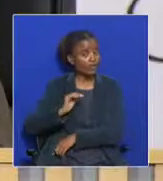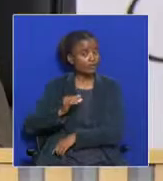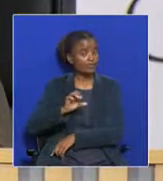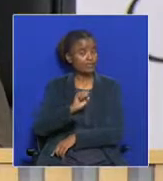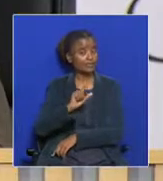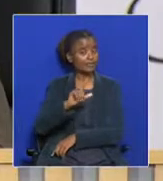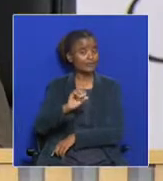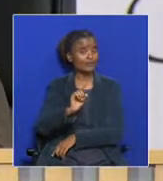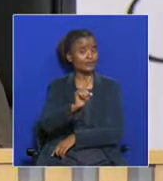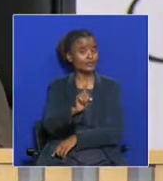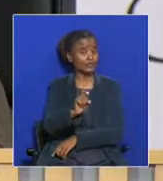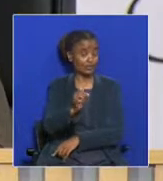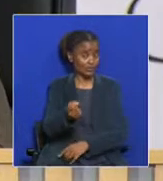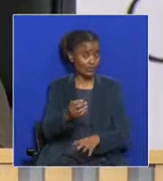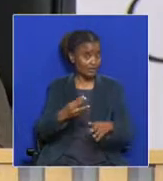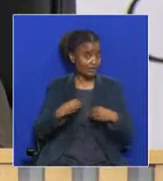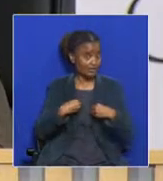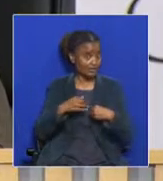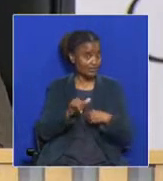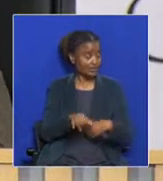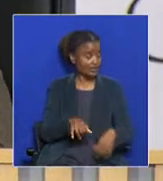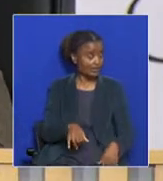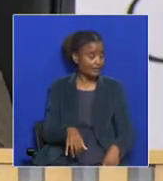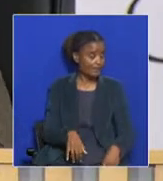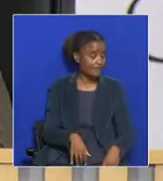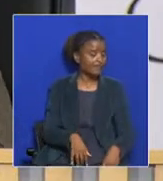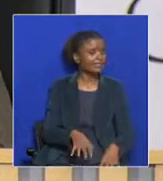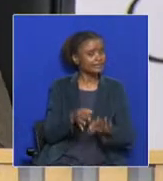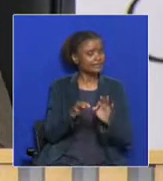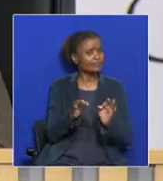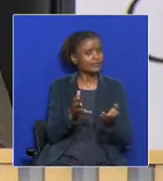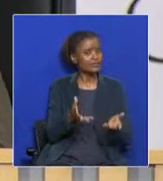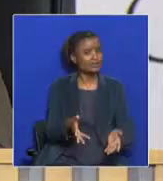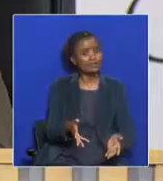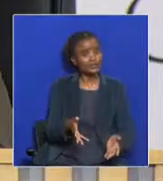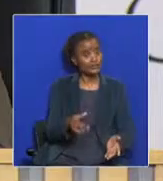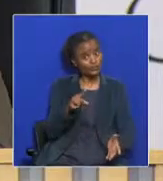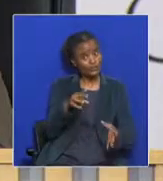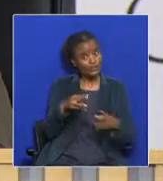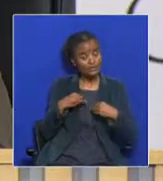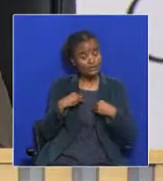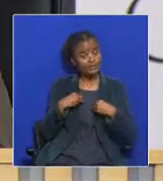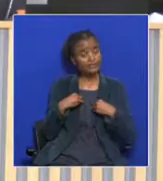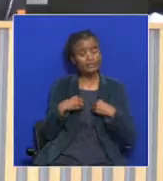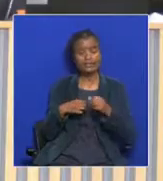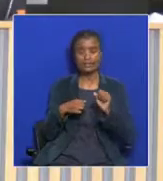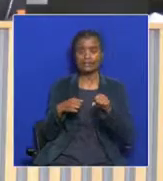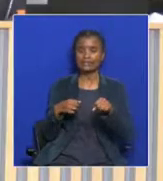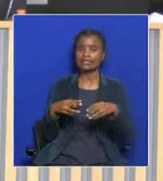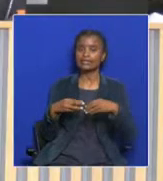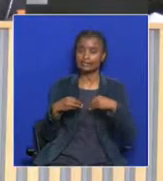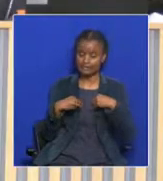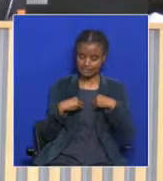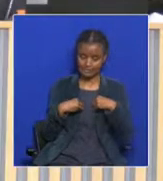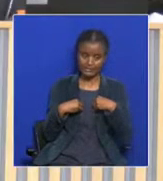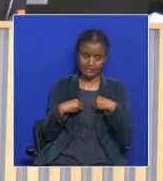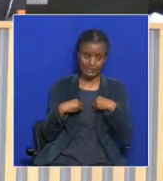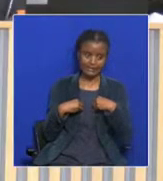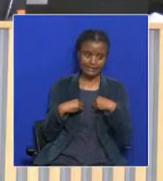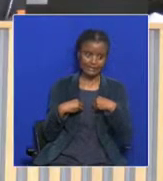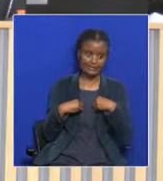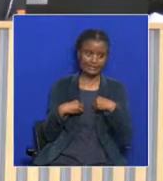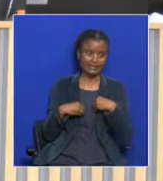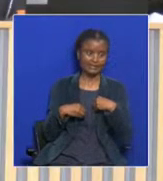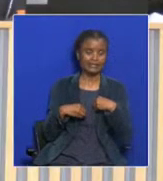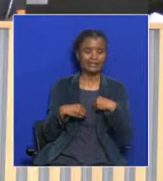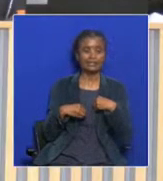that. Do you accept that? I accept it, but can I give a practical example? Yes, okay, all